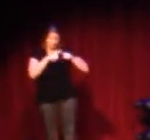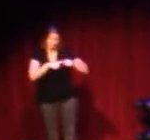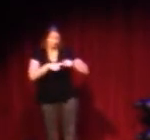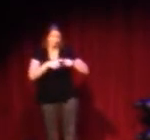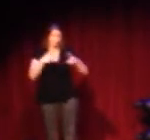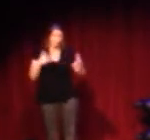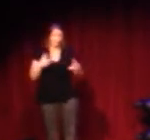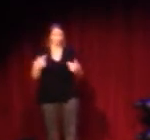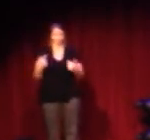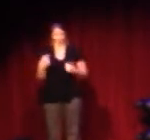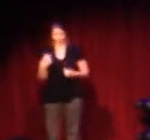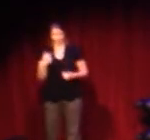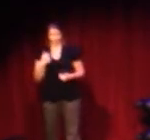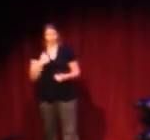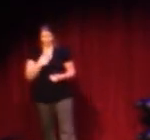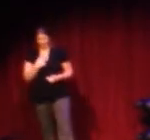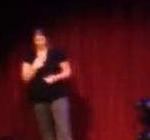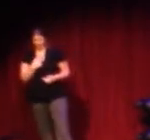on me.